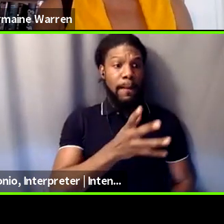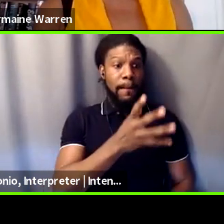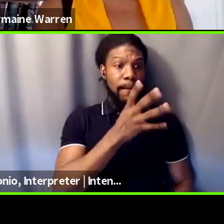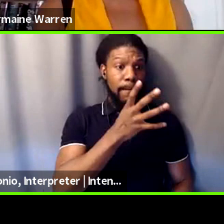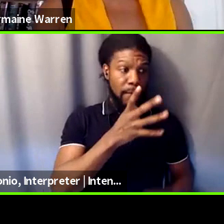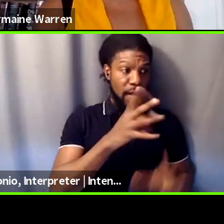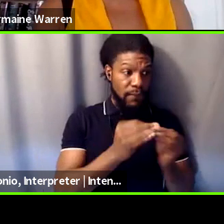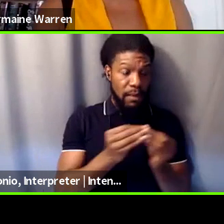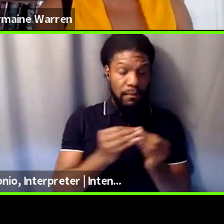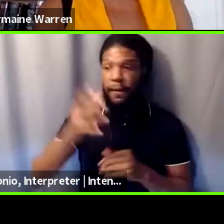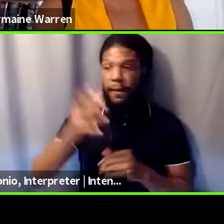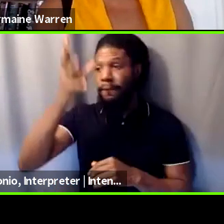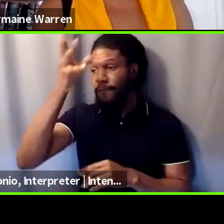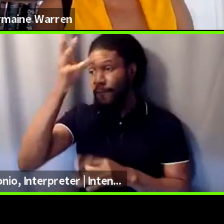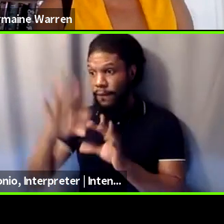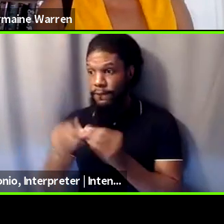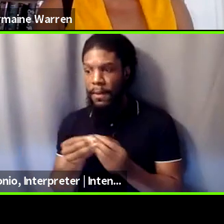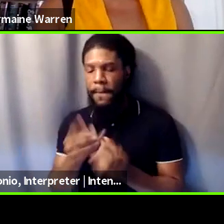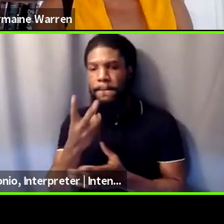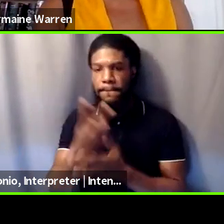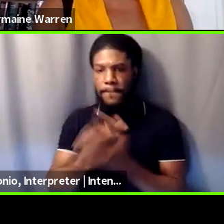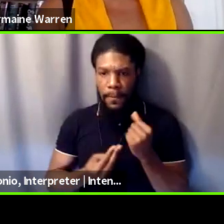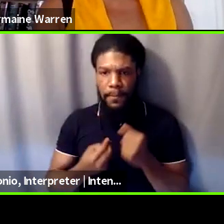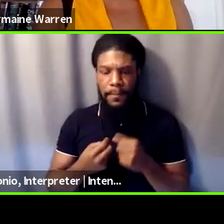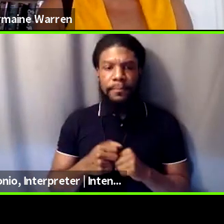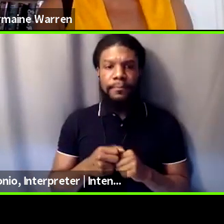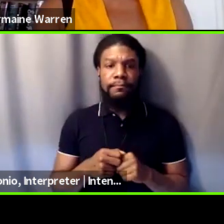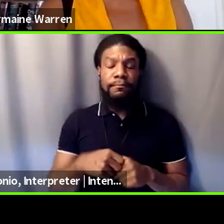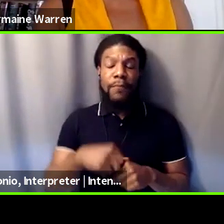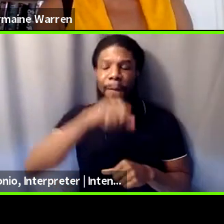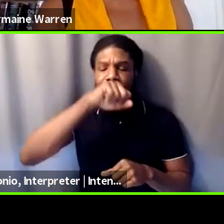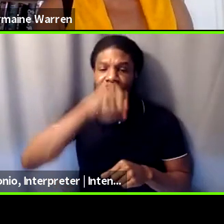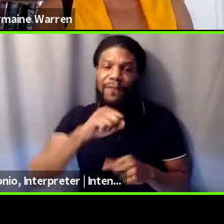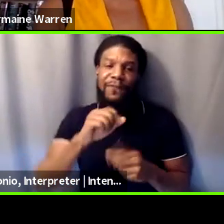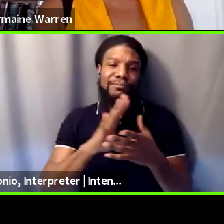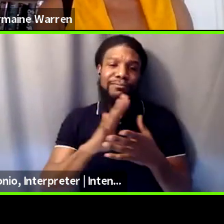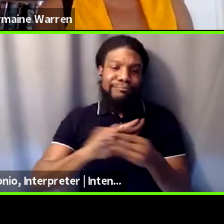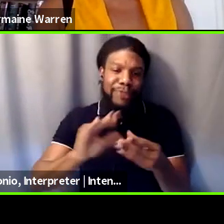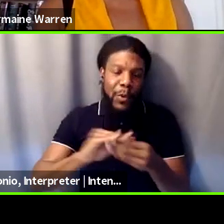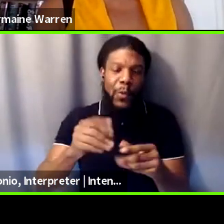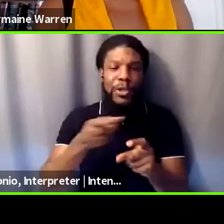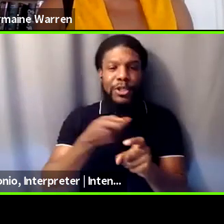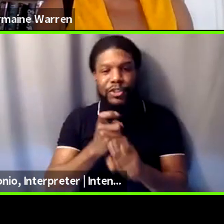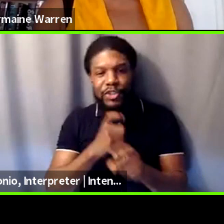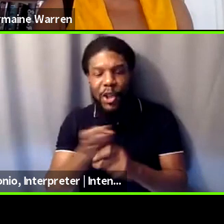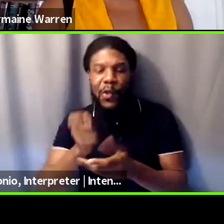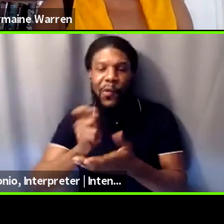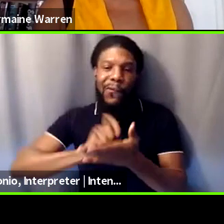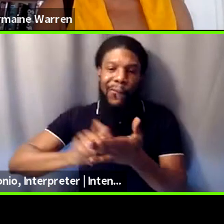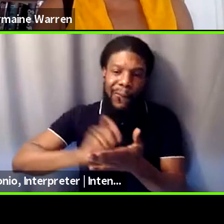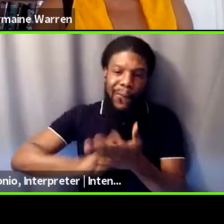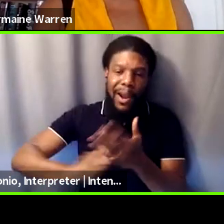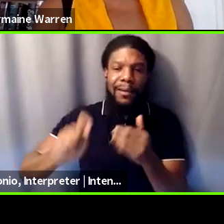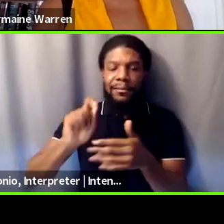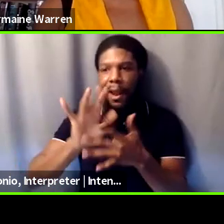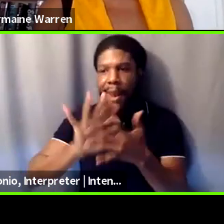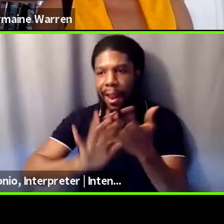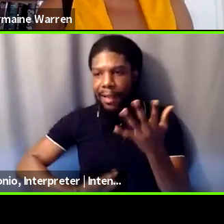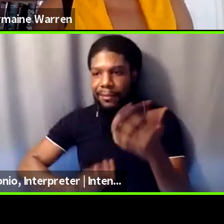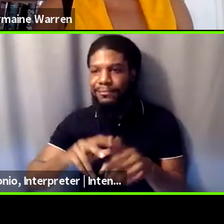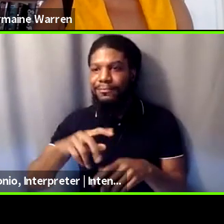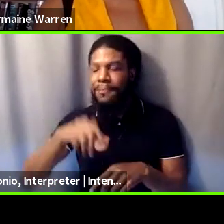to tell stories, I love to tell jokes, I love to write, and I love to